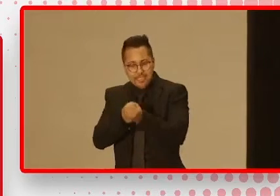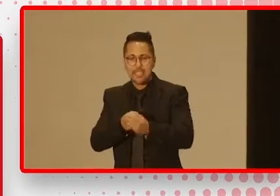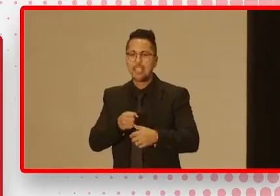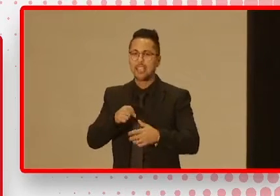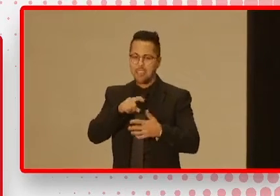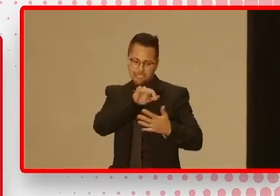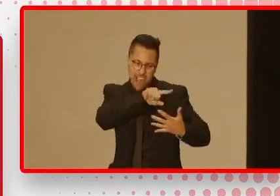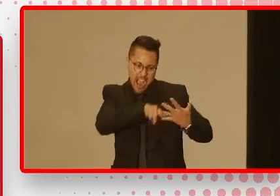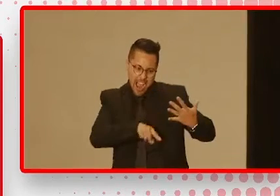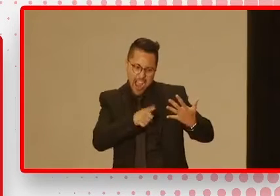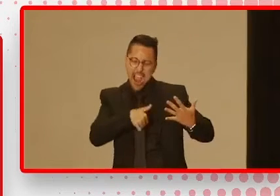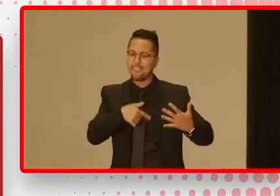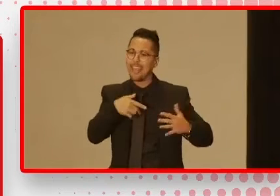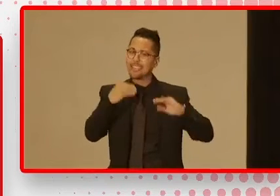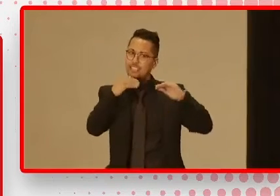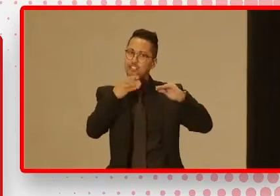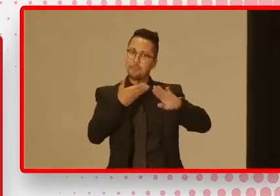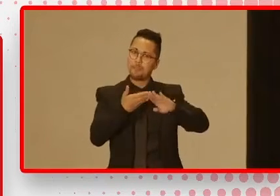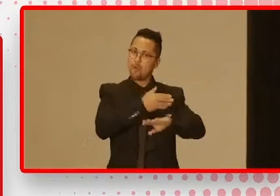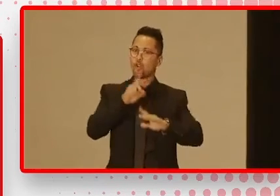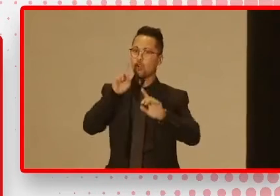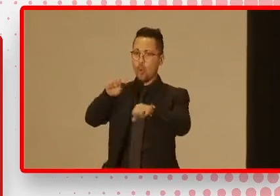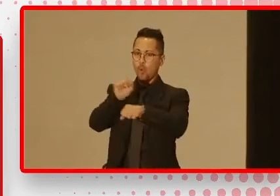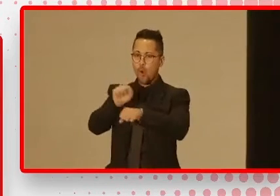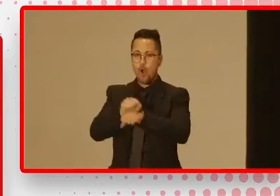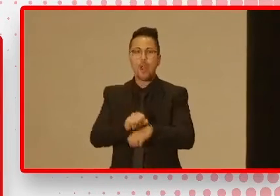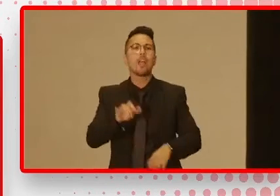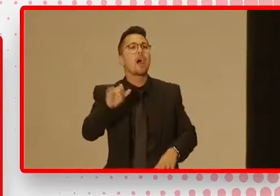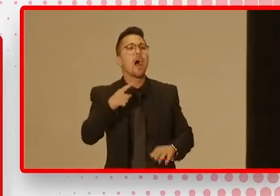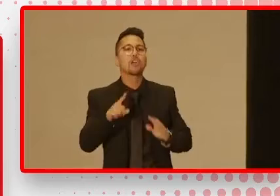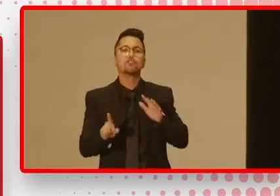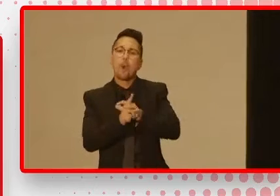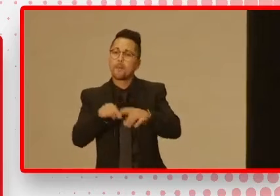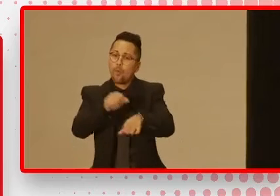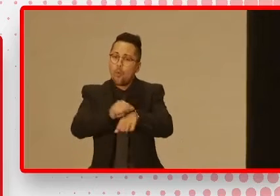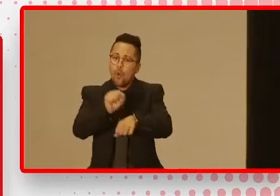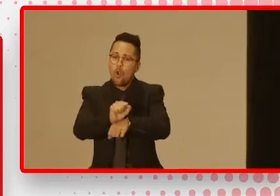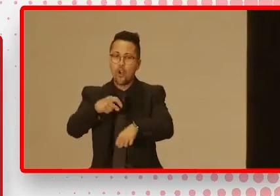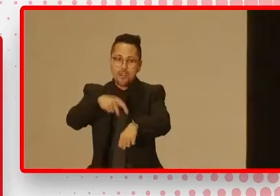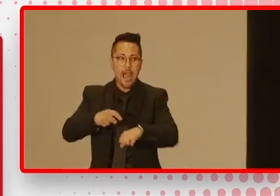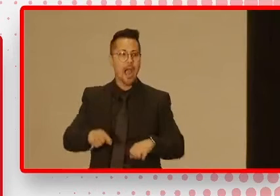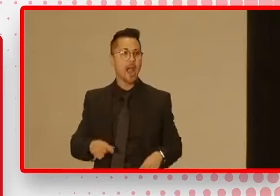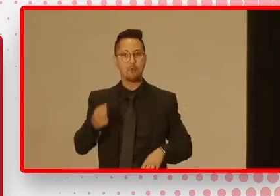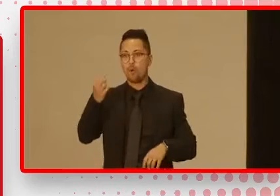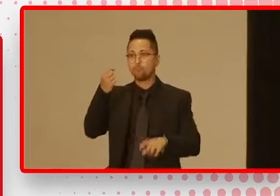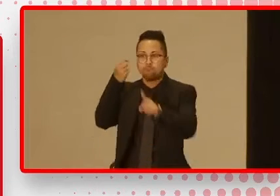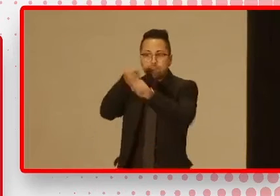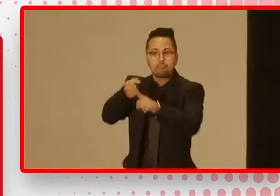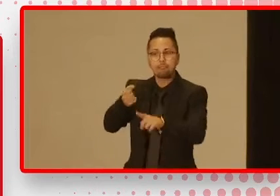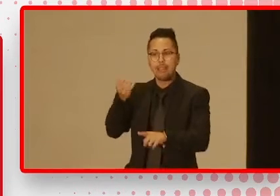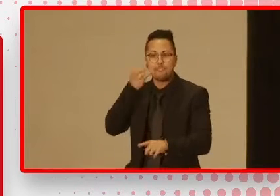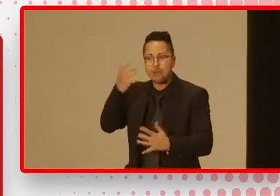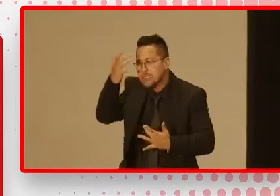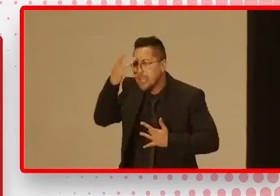like showing up on time. What if you are sick? How do you tell your supervisor you can't come into work? You know, what